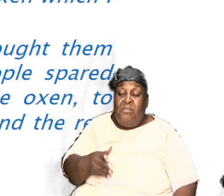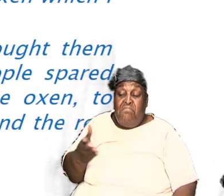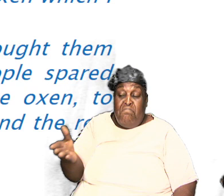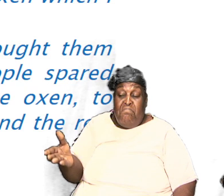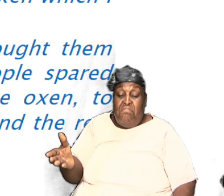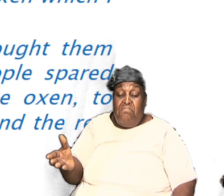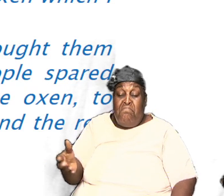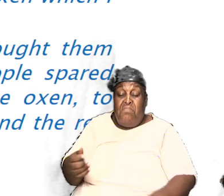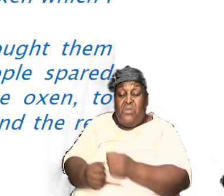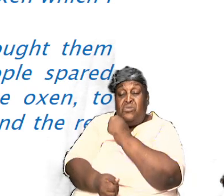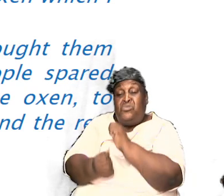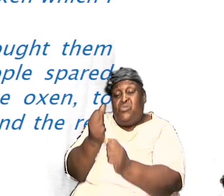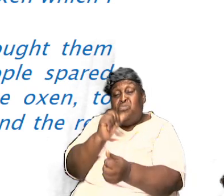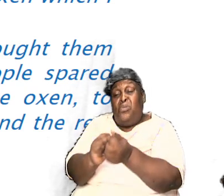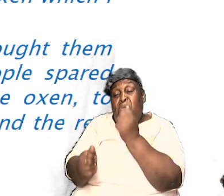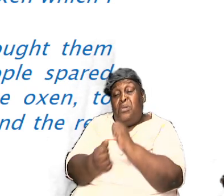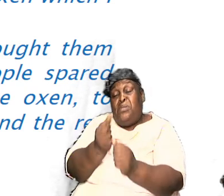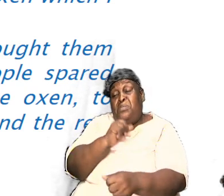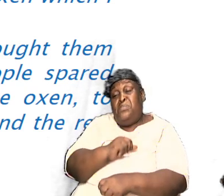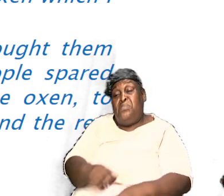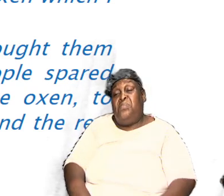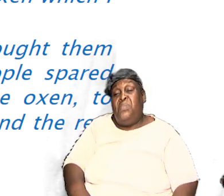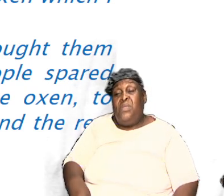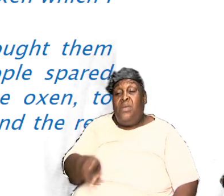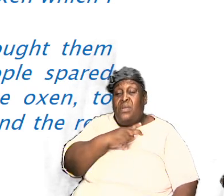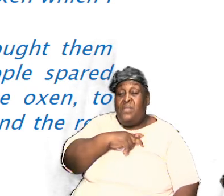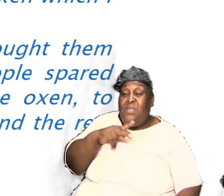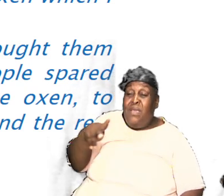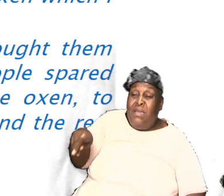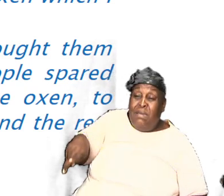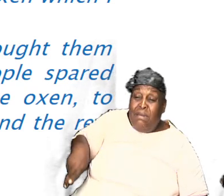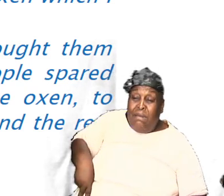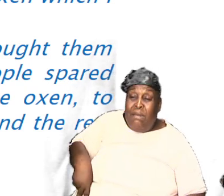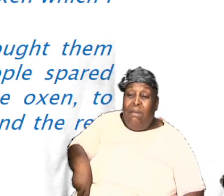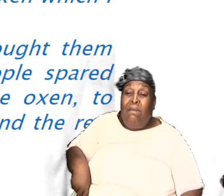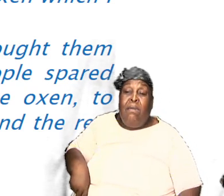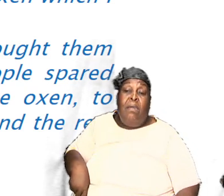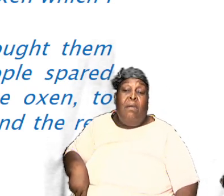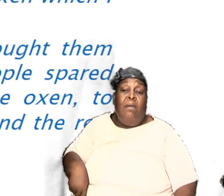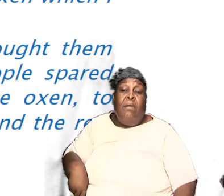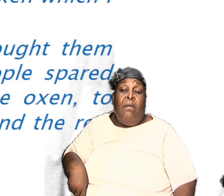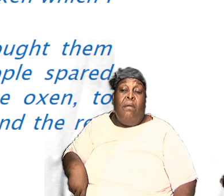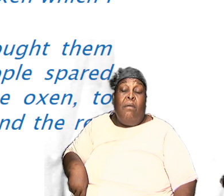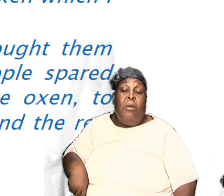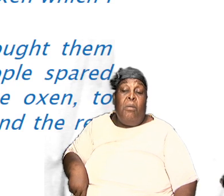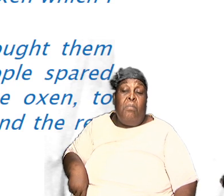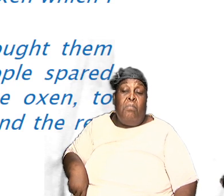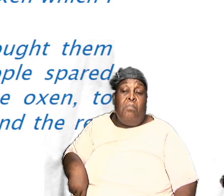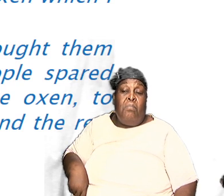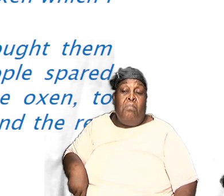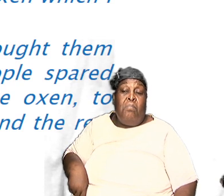utterly destroyed. The king blamed the people.